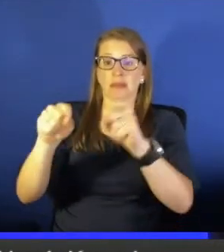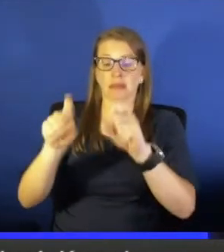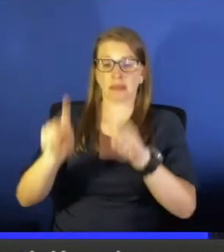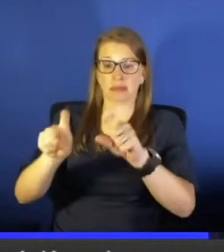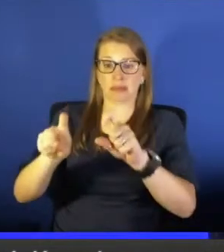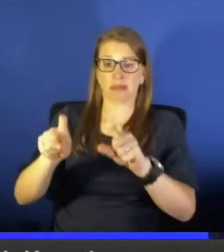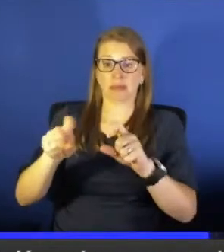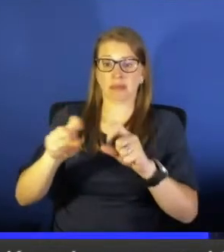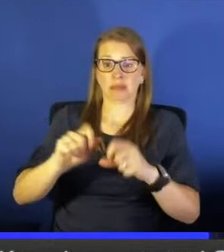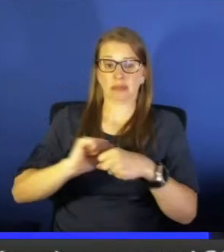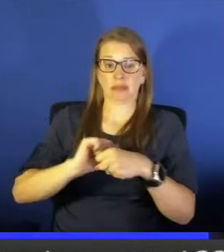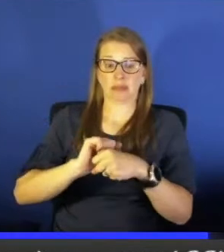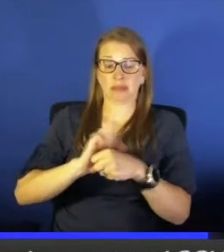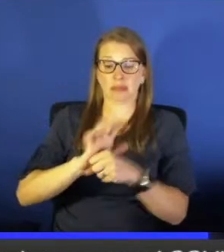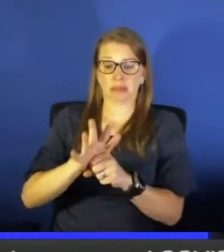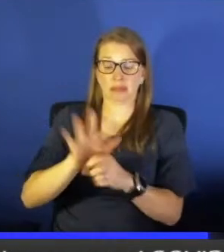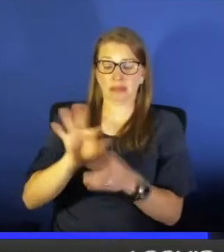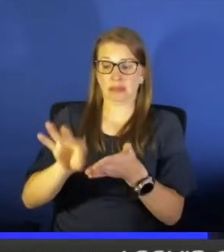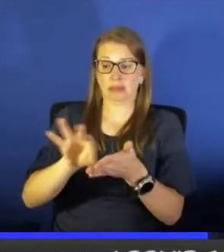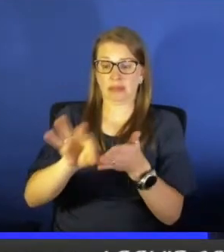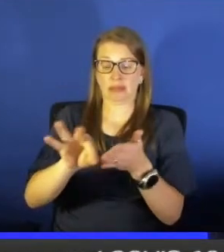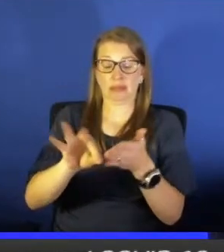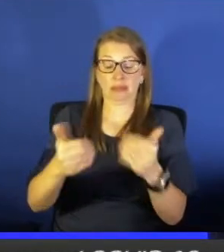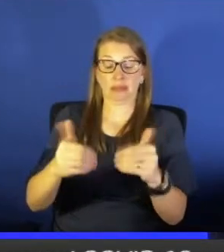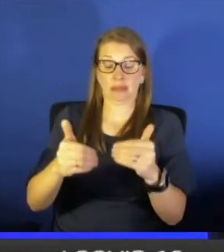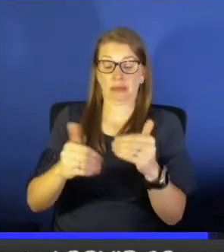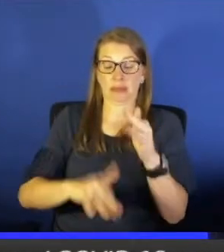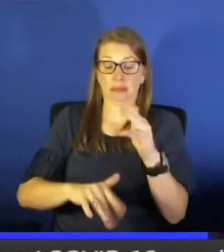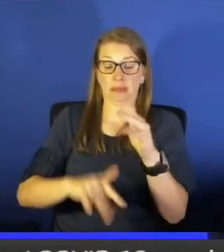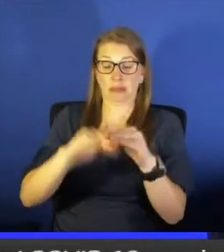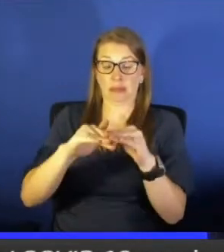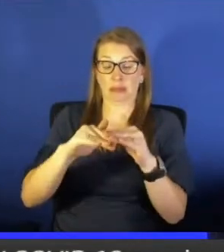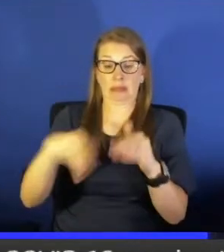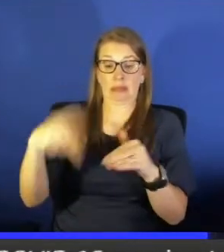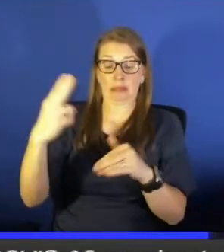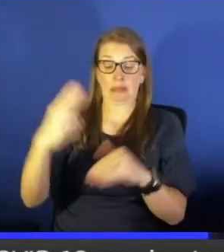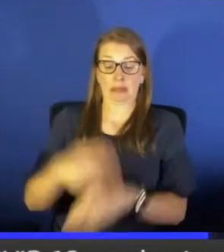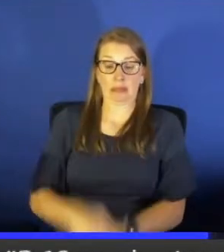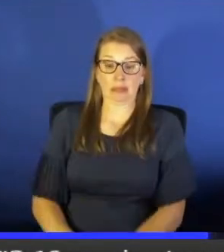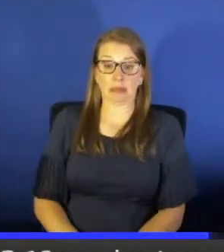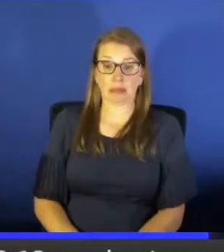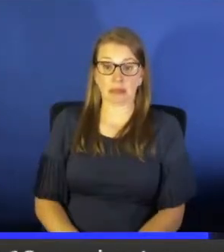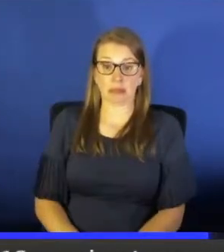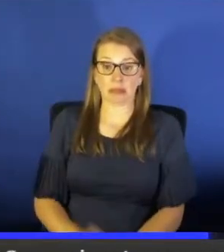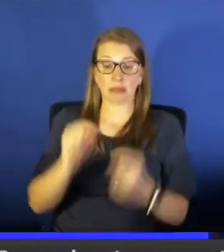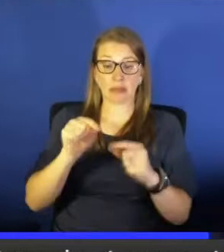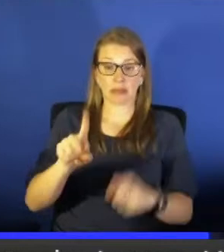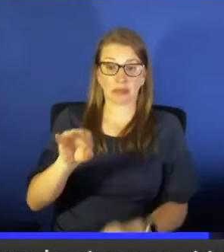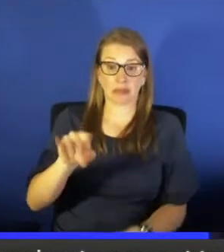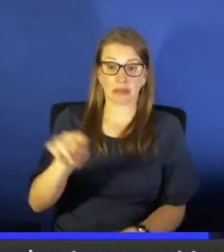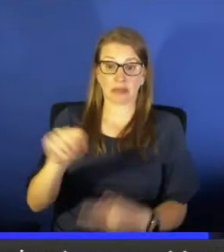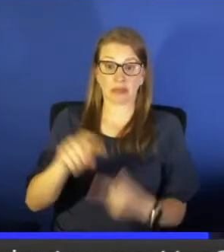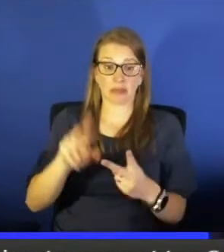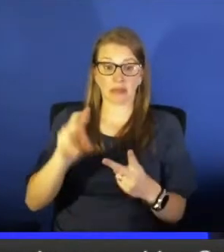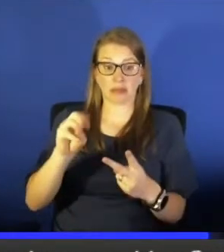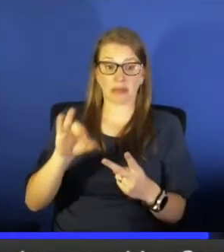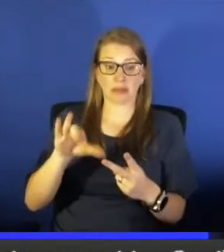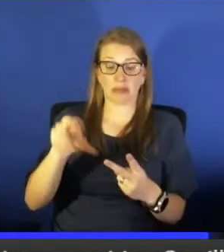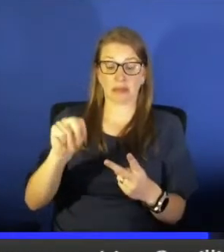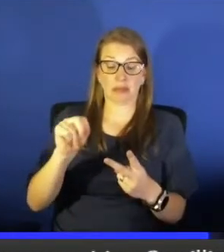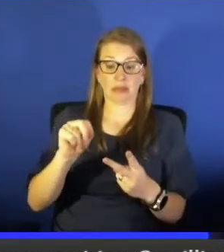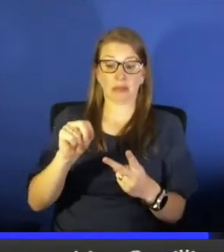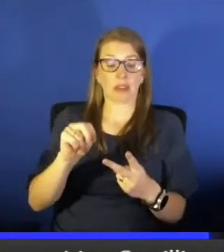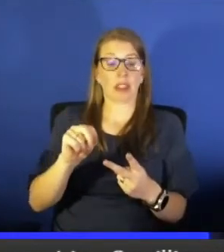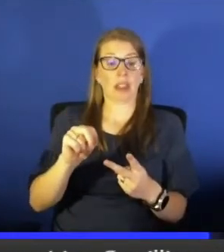the Omicron outbreaks, and certainly the Delta strain outbreak. So when wastewater testing has gone up like that, what we are seeing,